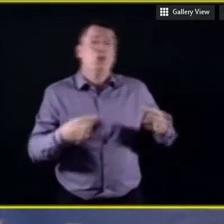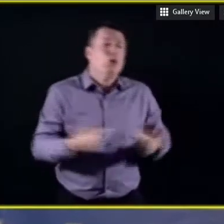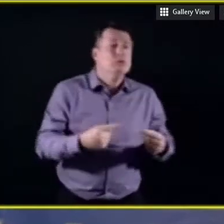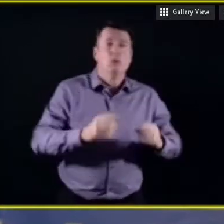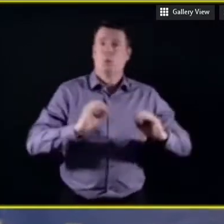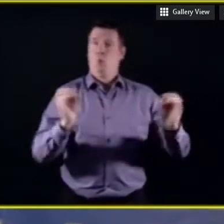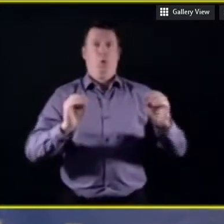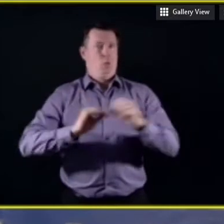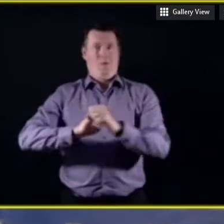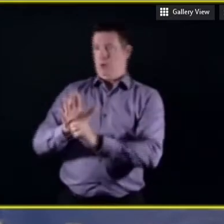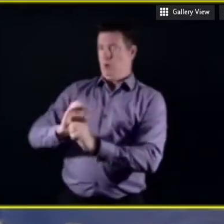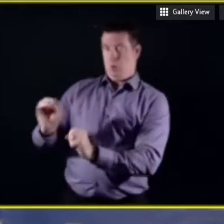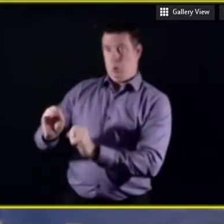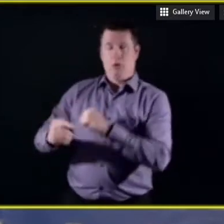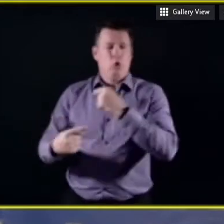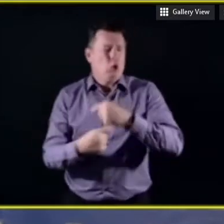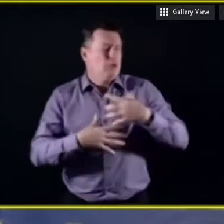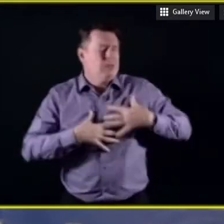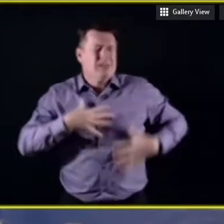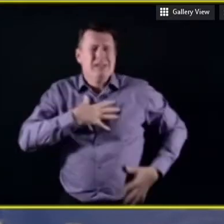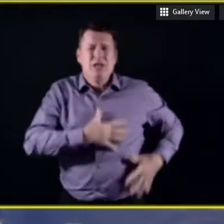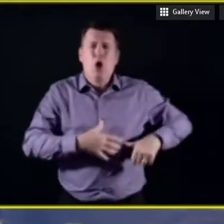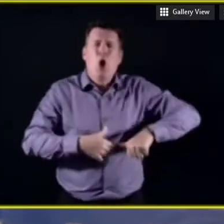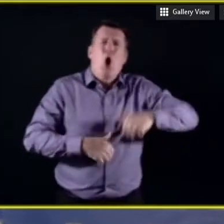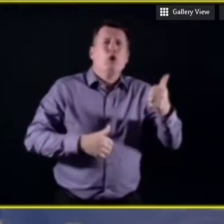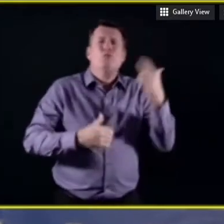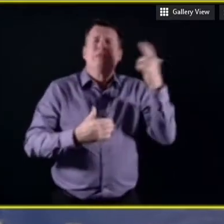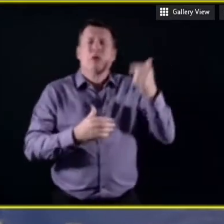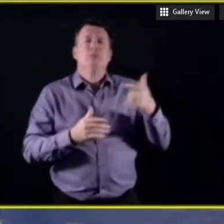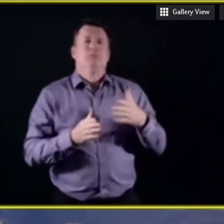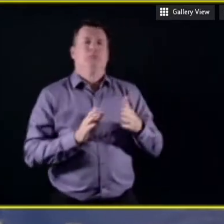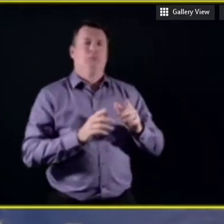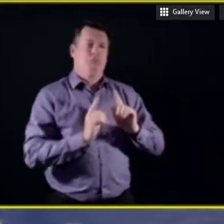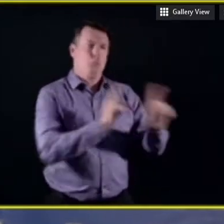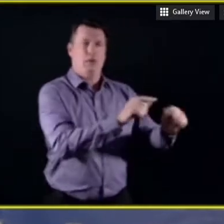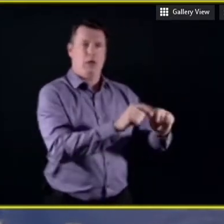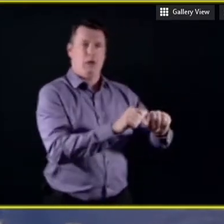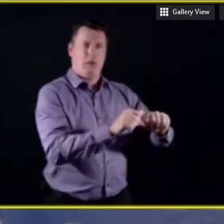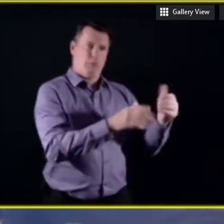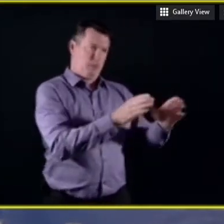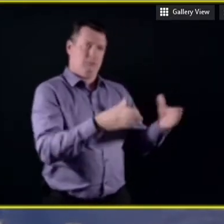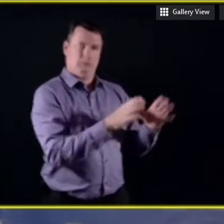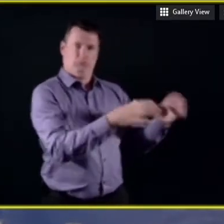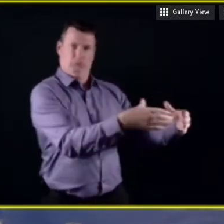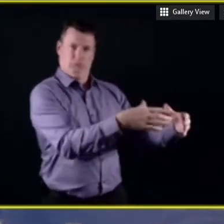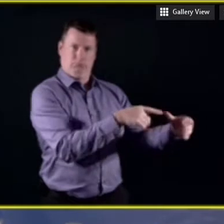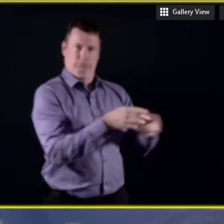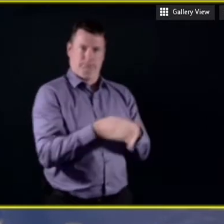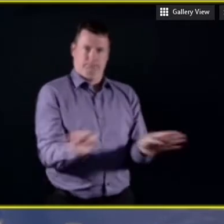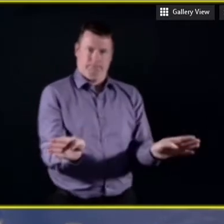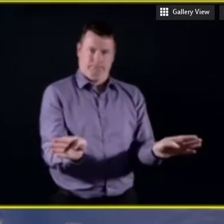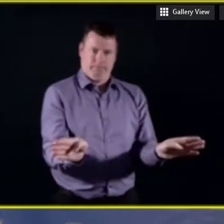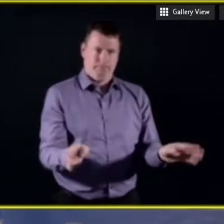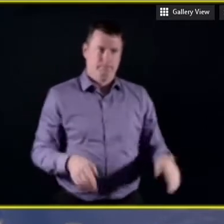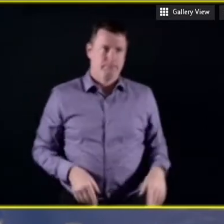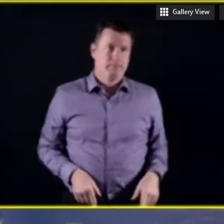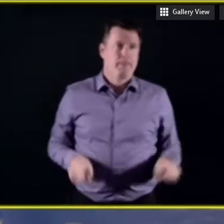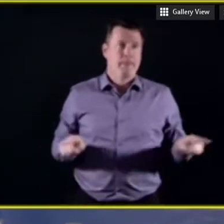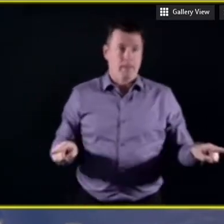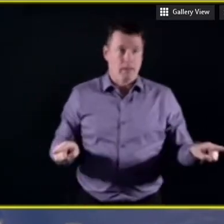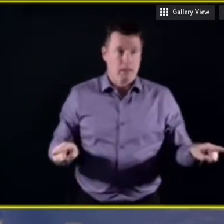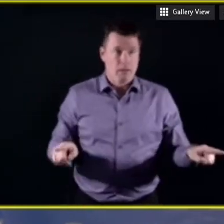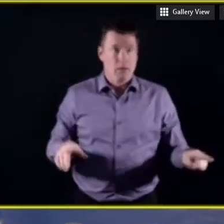are joined by Dr. Wally Johnson, Director of UR Medicine Primary Care, and Dr. Michelle Cicilline, a primary care